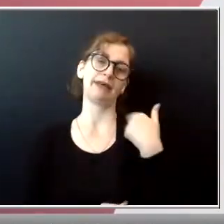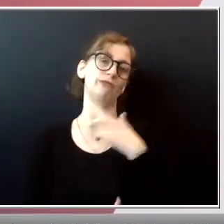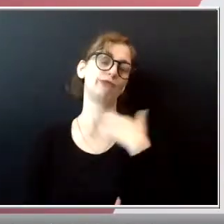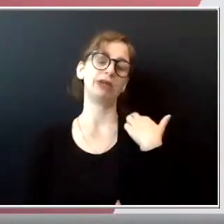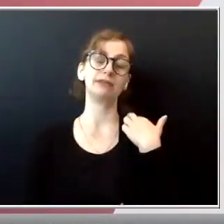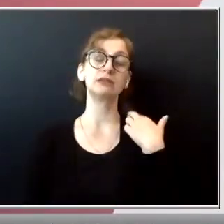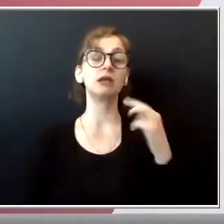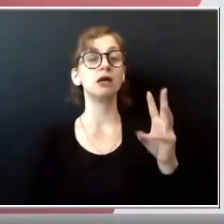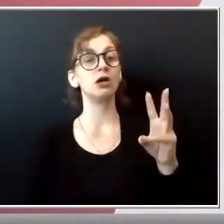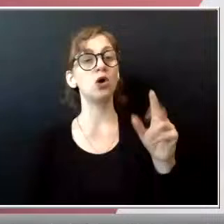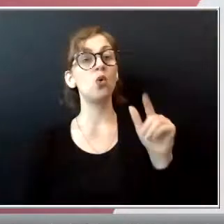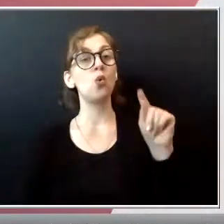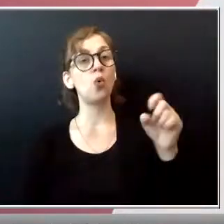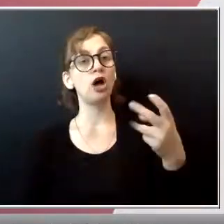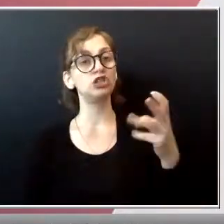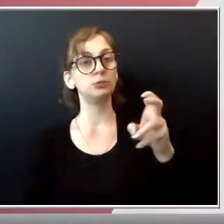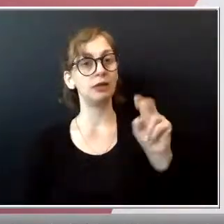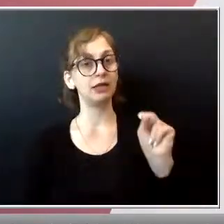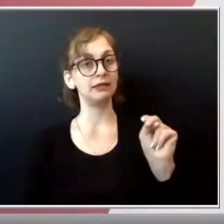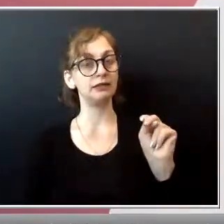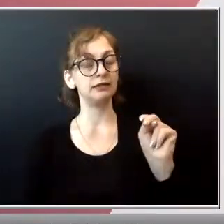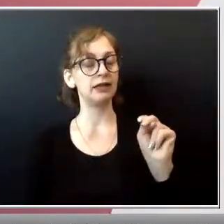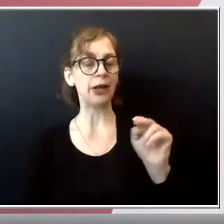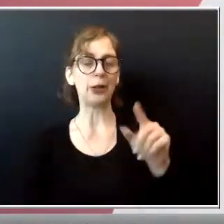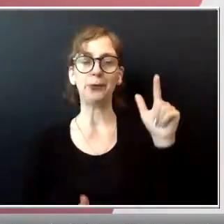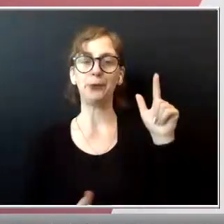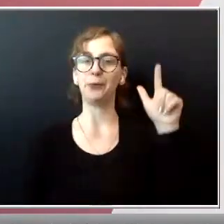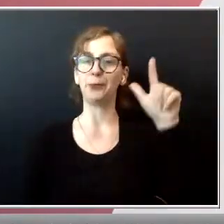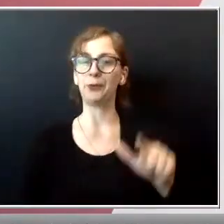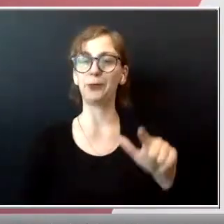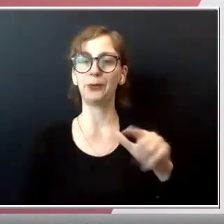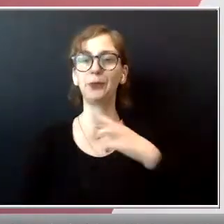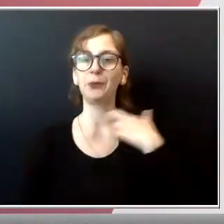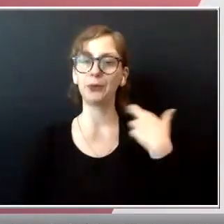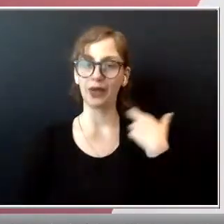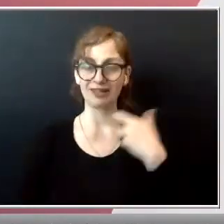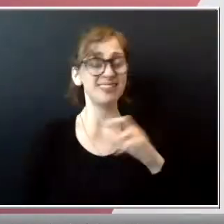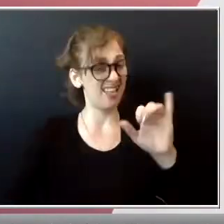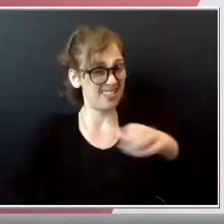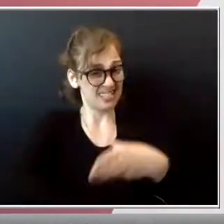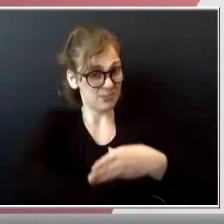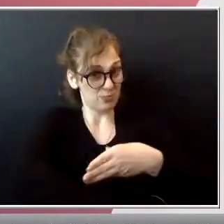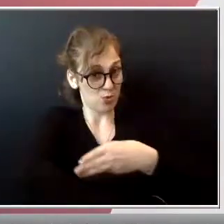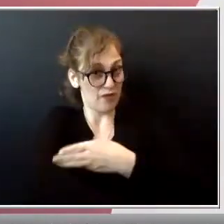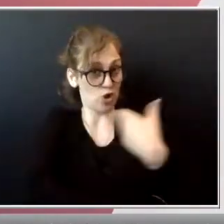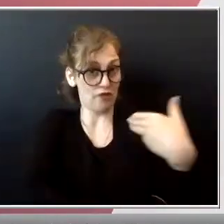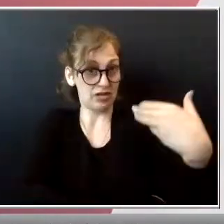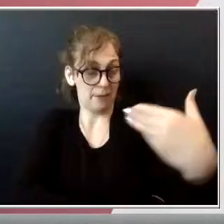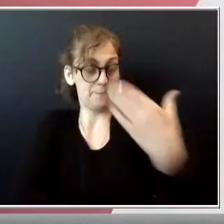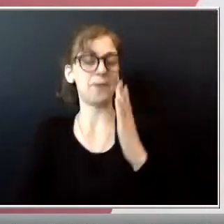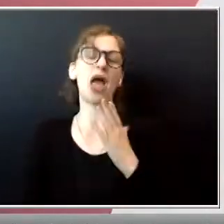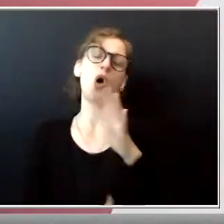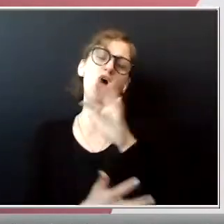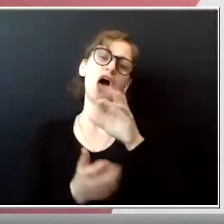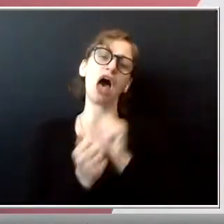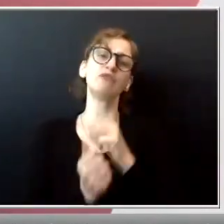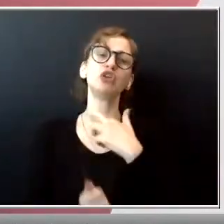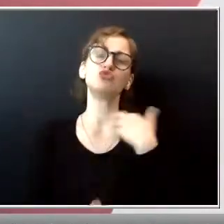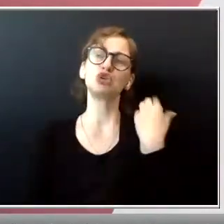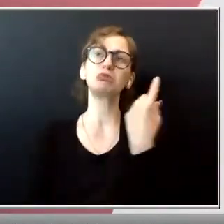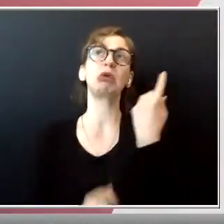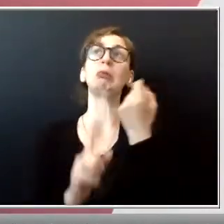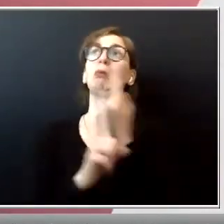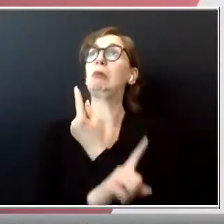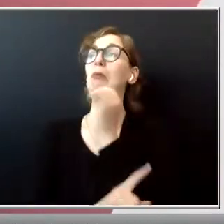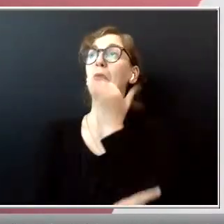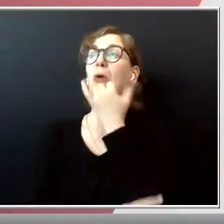much lower, and it has been improving over time. Our average risk of something going wrong with the procedure is about 1 to